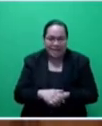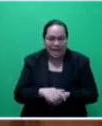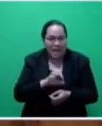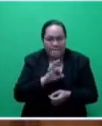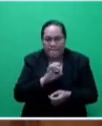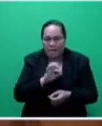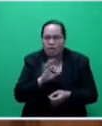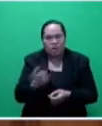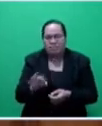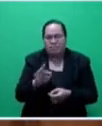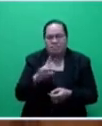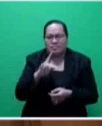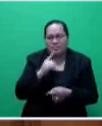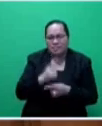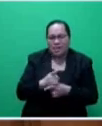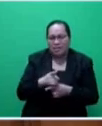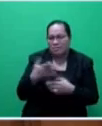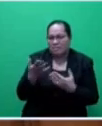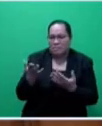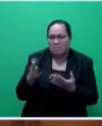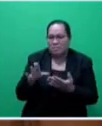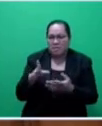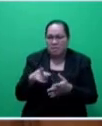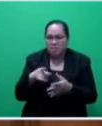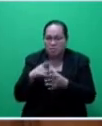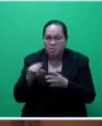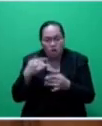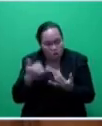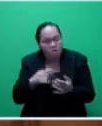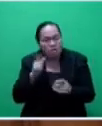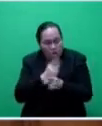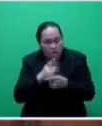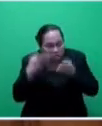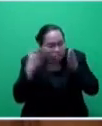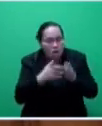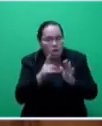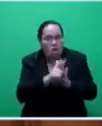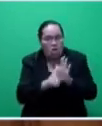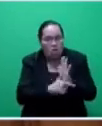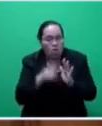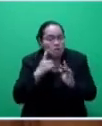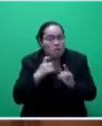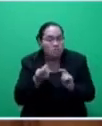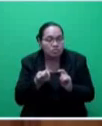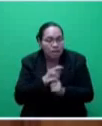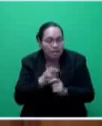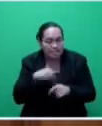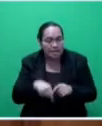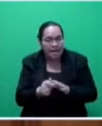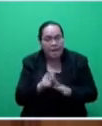reflection on what the current Attorney General might be doing, but it's about a law that we are changing here in